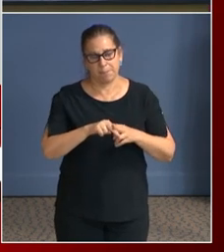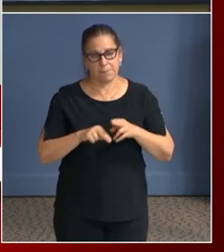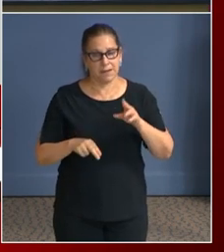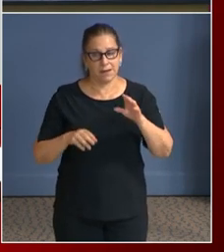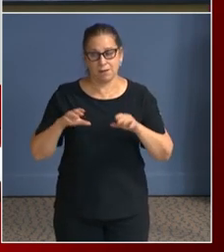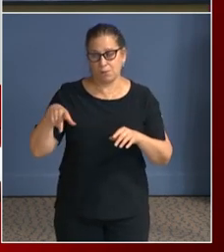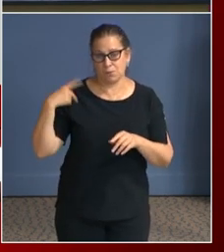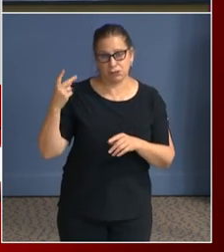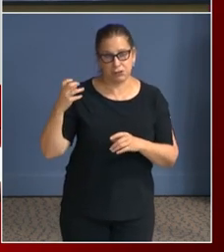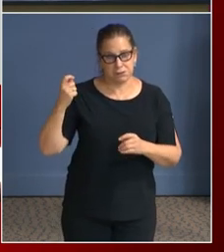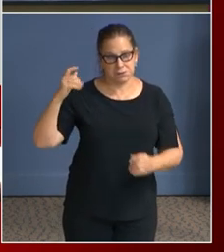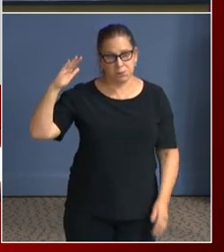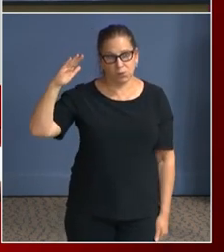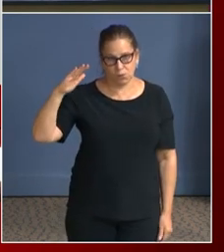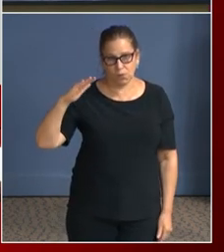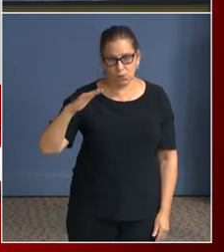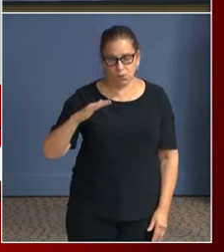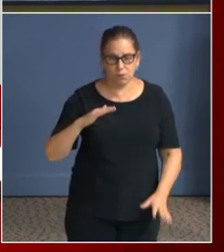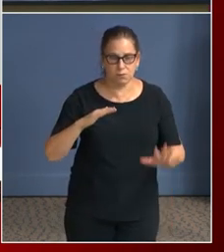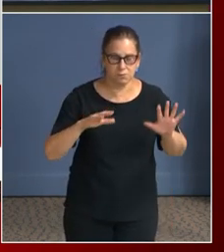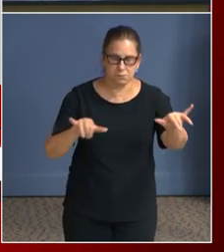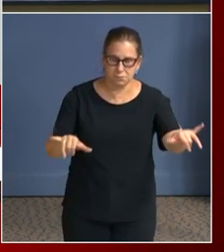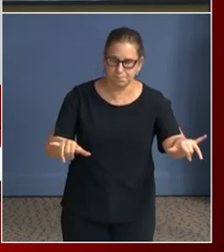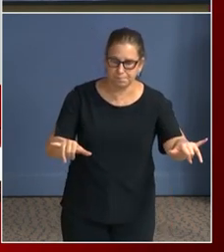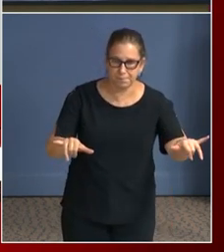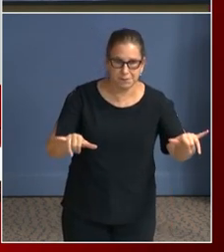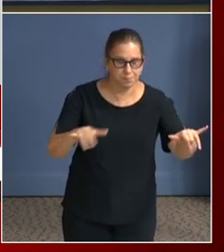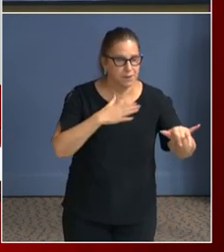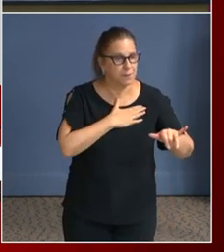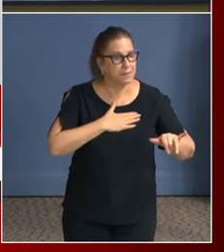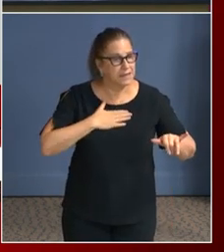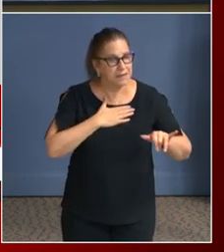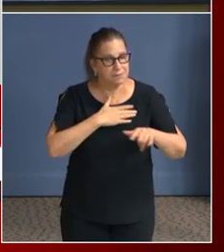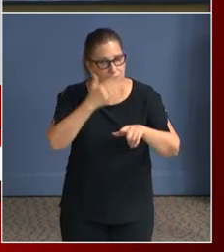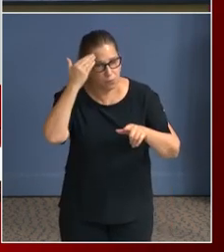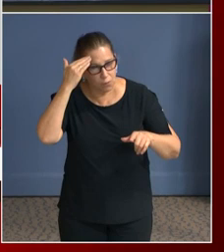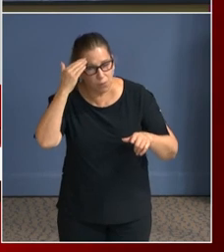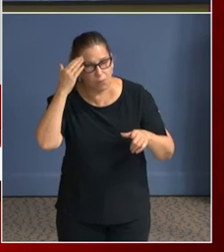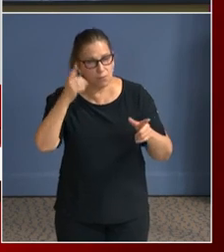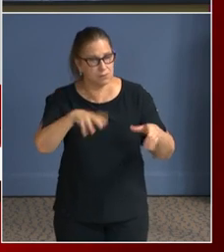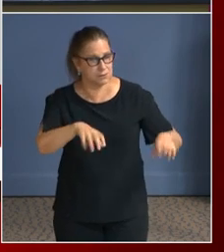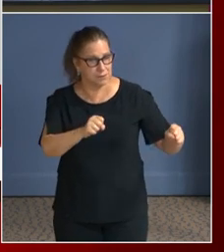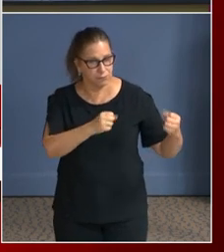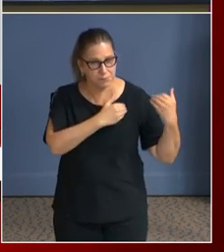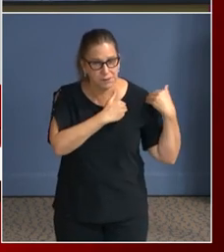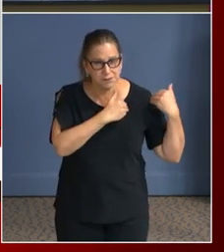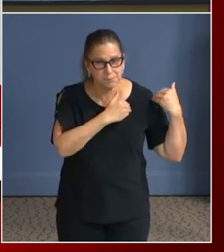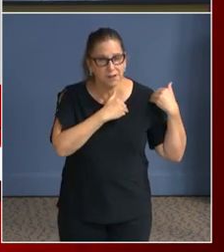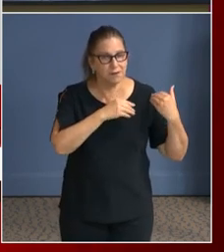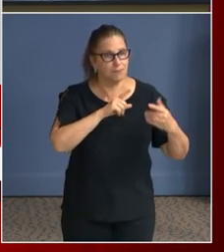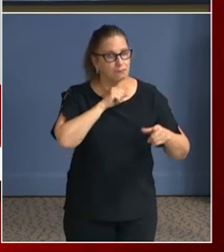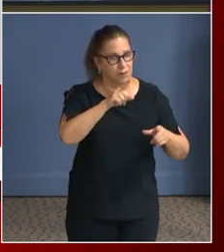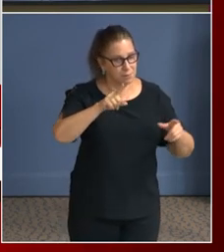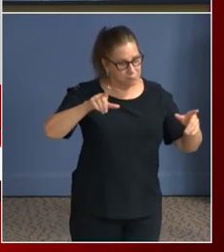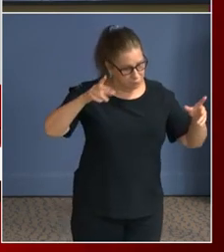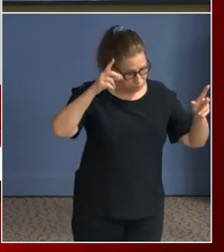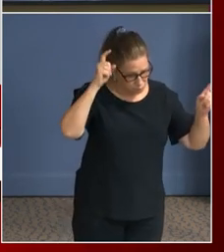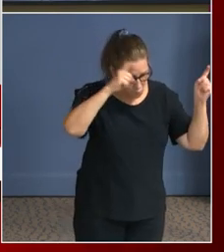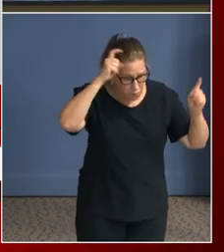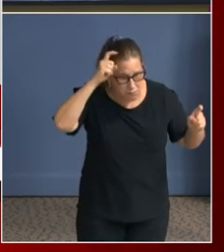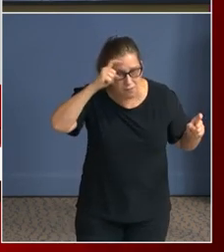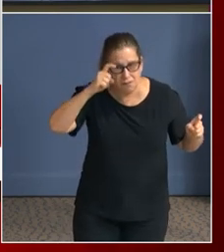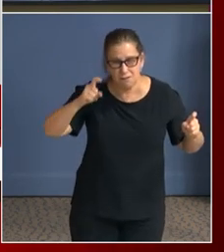you to do your part and especially be vigilant throughout this holiday weekend. So today we're